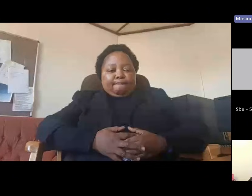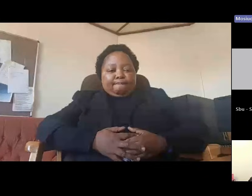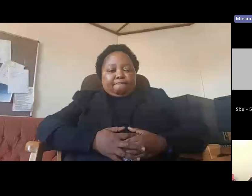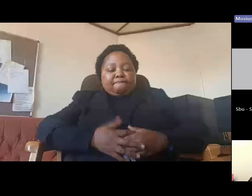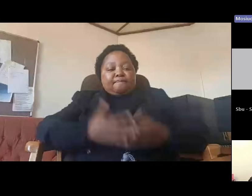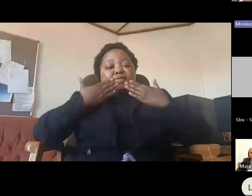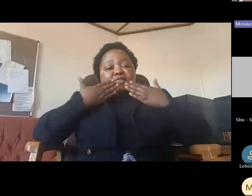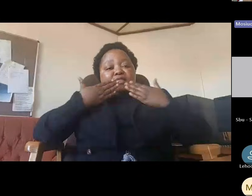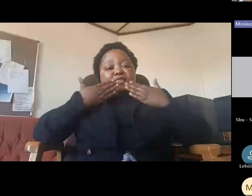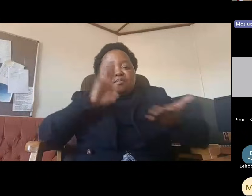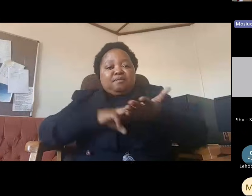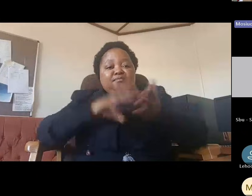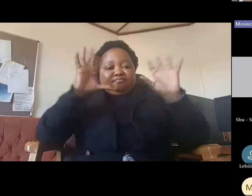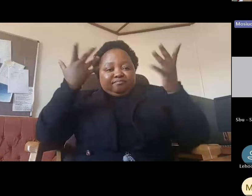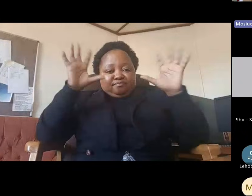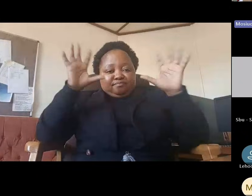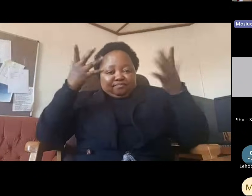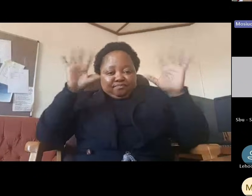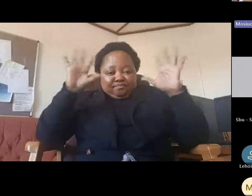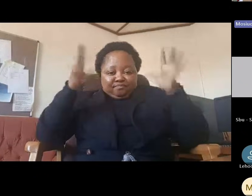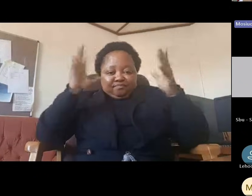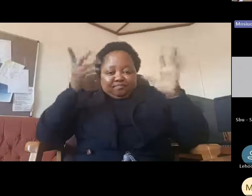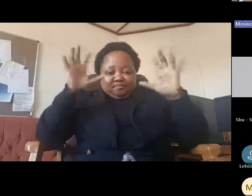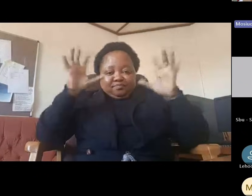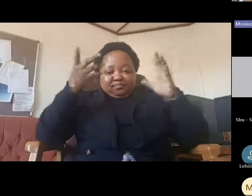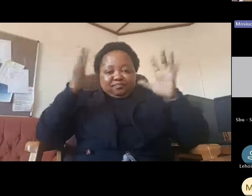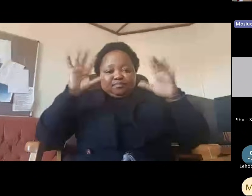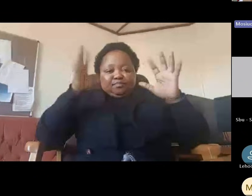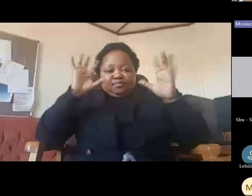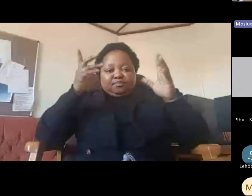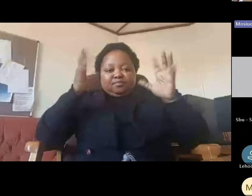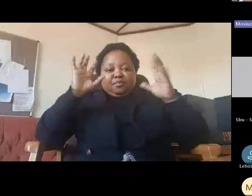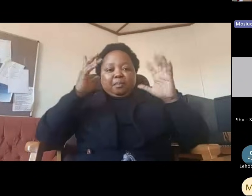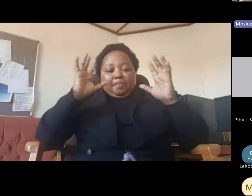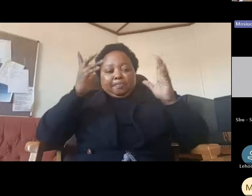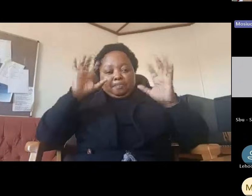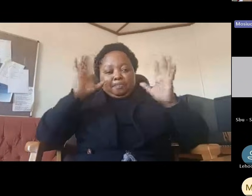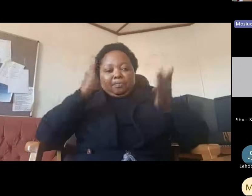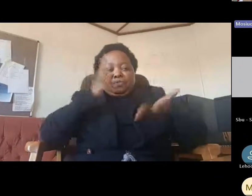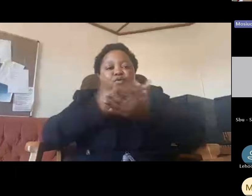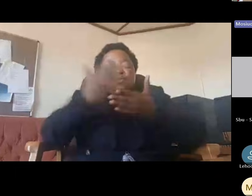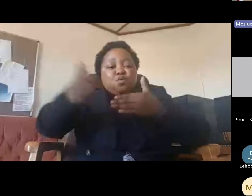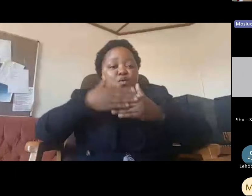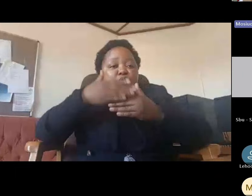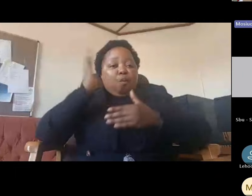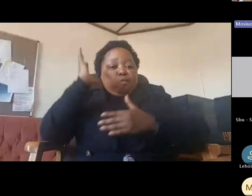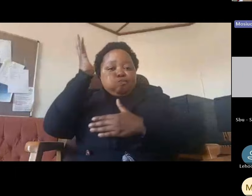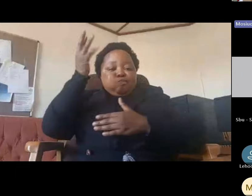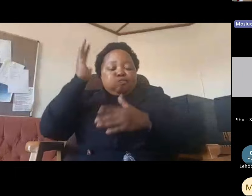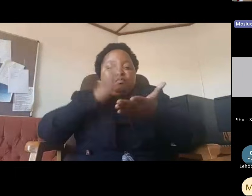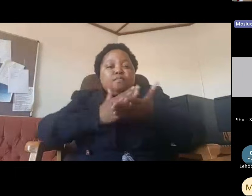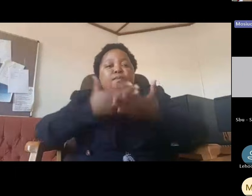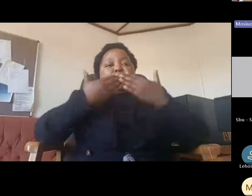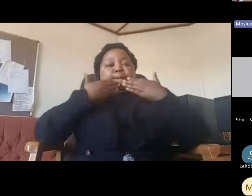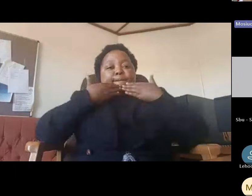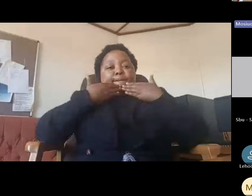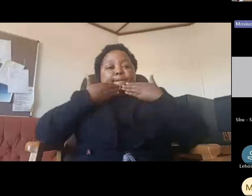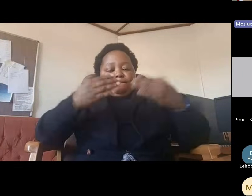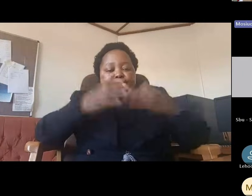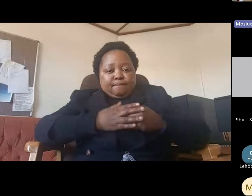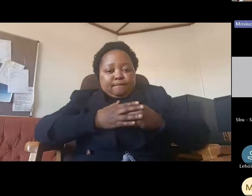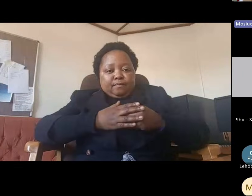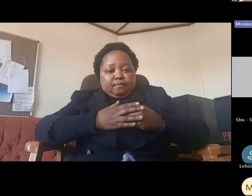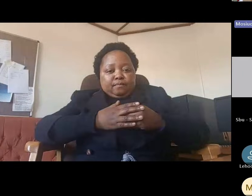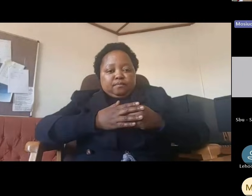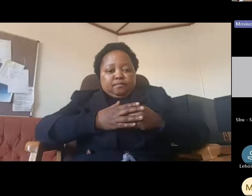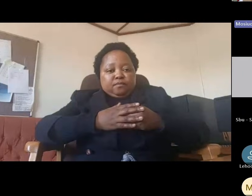Mayor Monaghan for that brief closing remarks. Colleagues, I have one